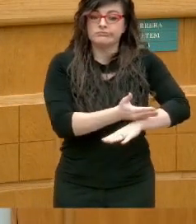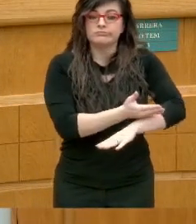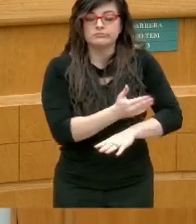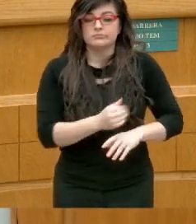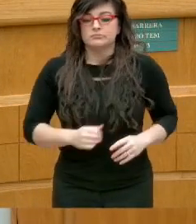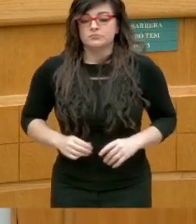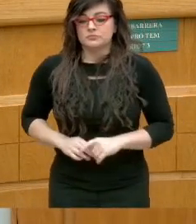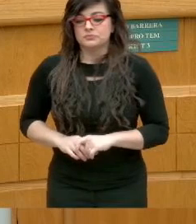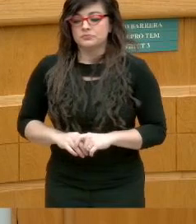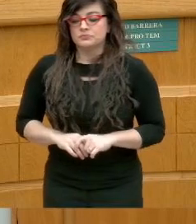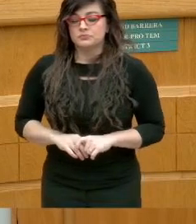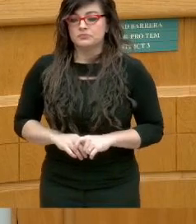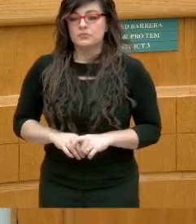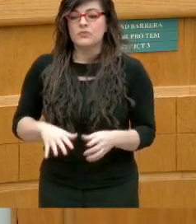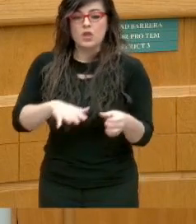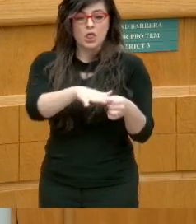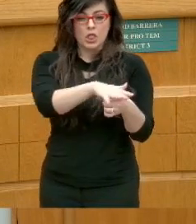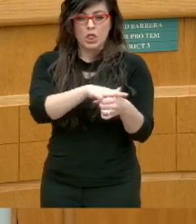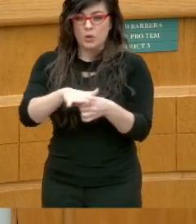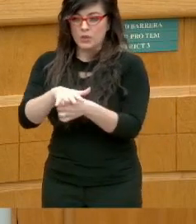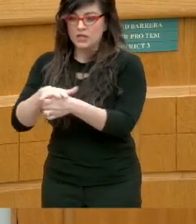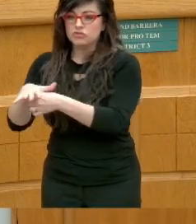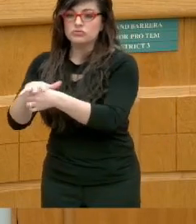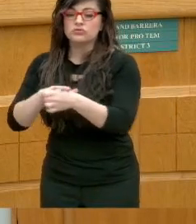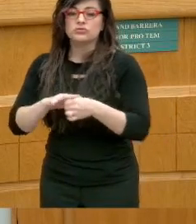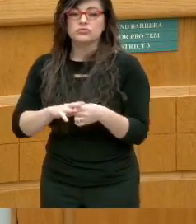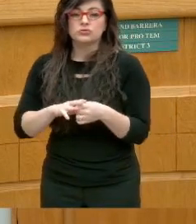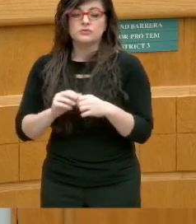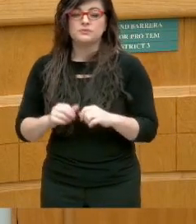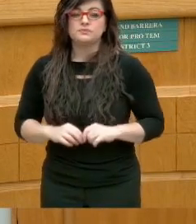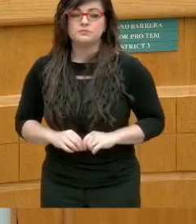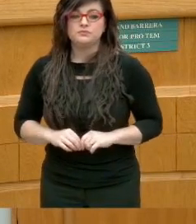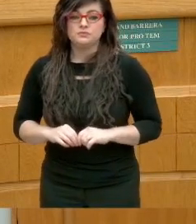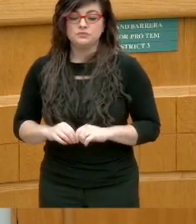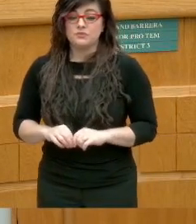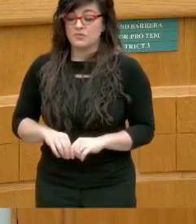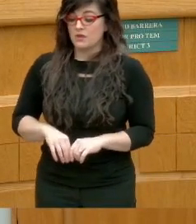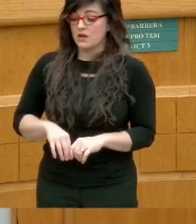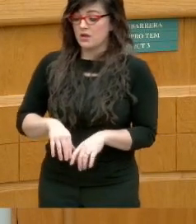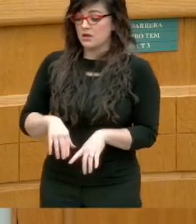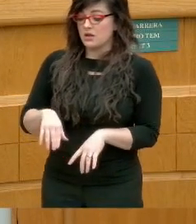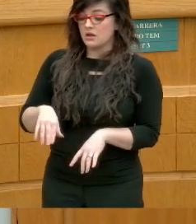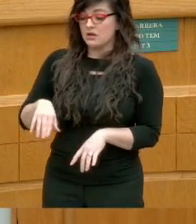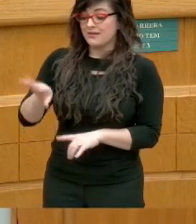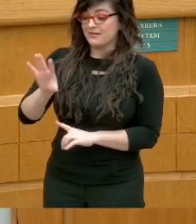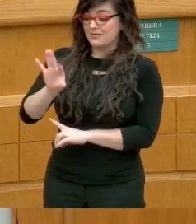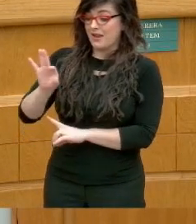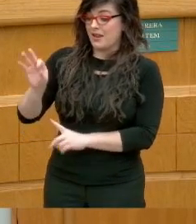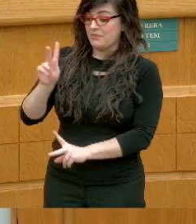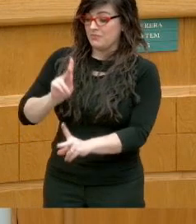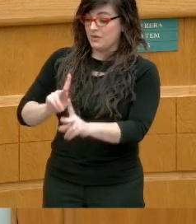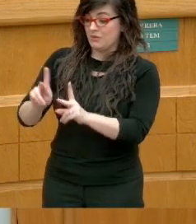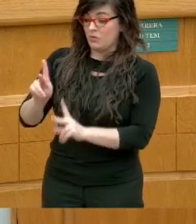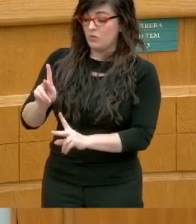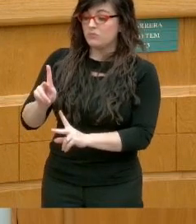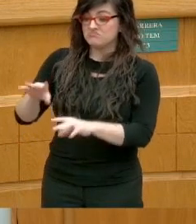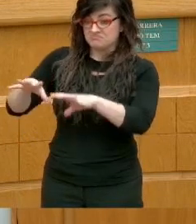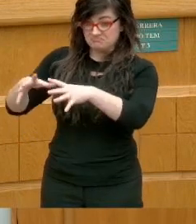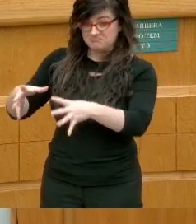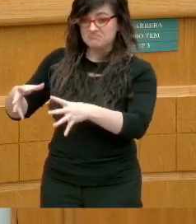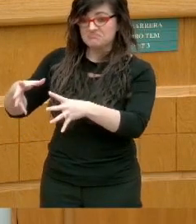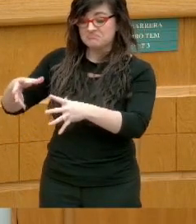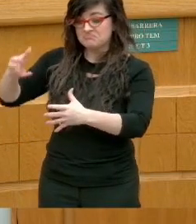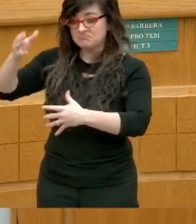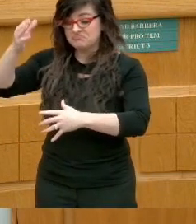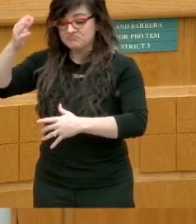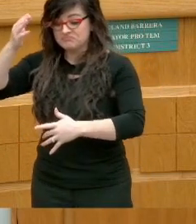And then let's talk about location. That's something that the community has been interested in. So of the 99 persons, Corpus Christi, obviously being the biggest city,